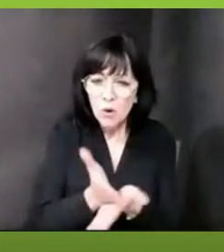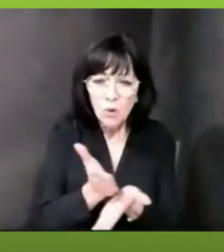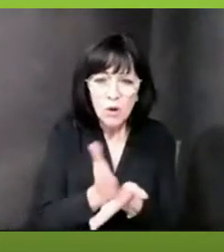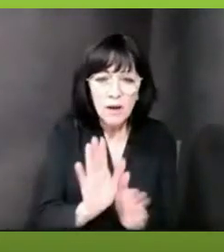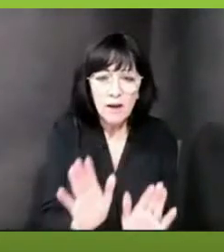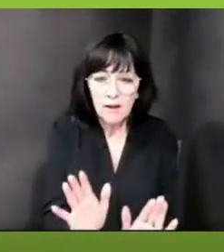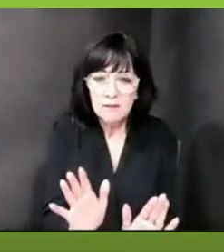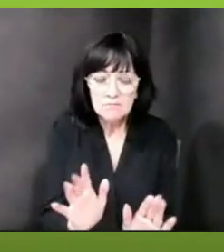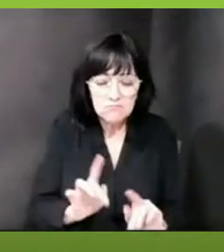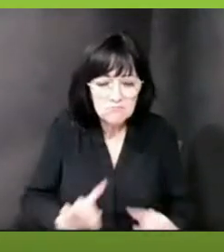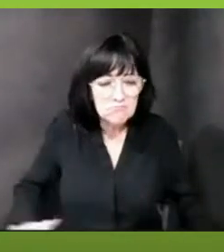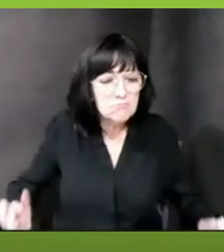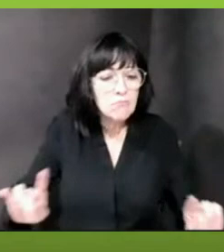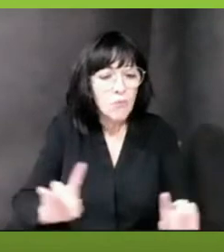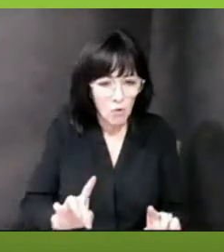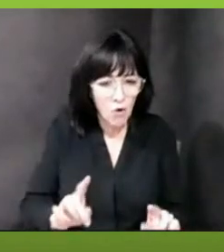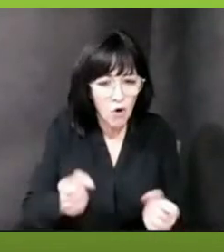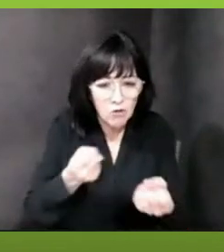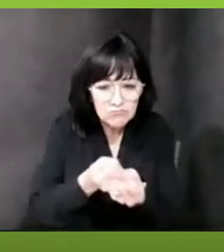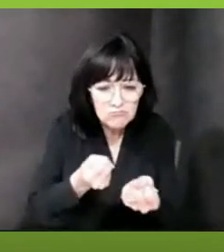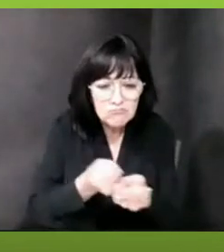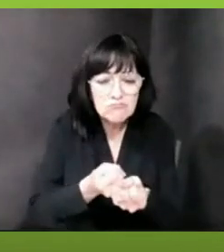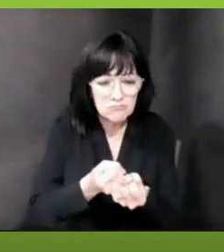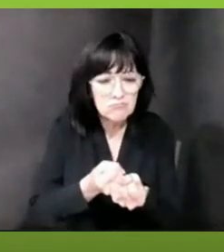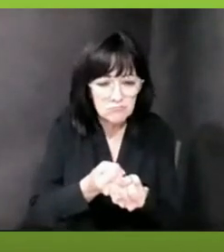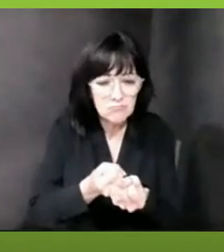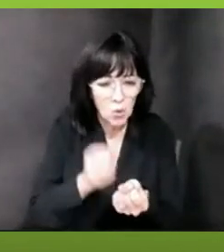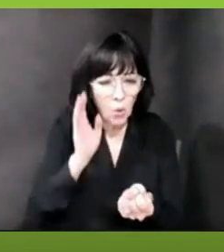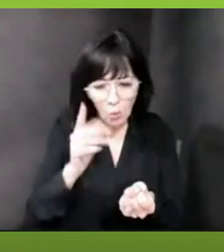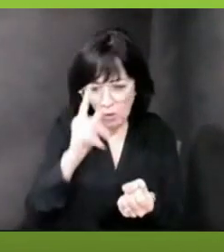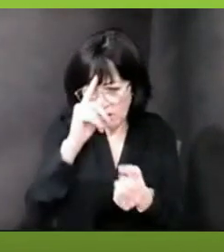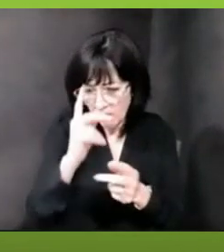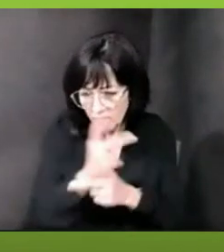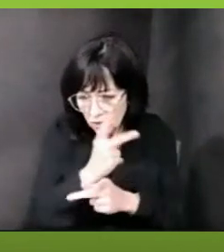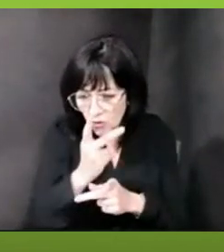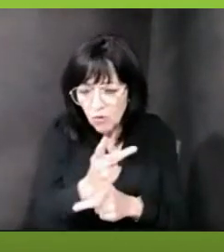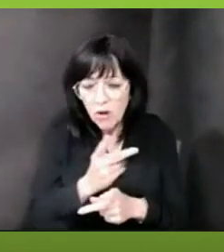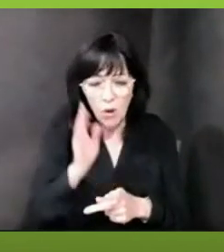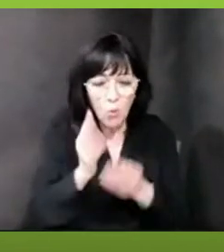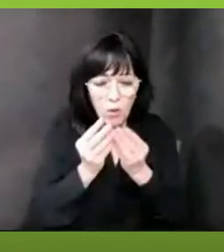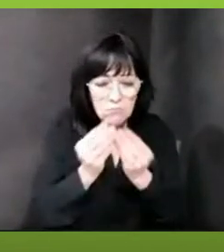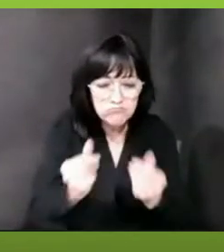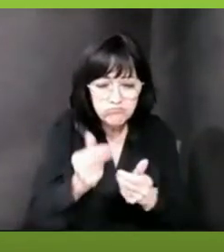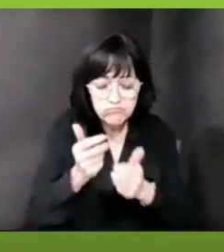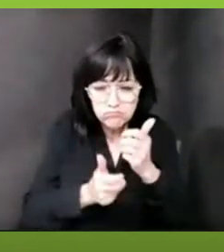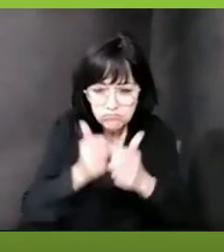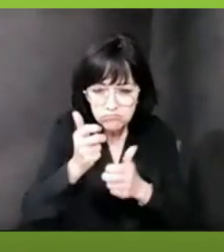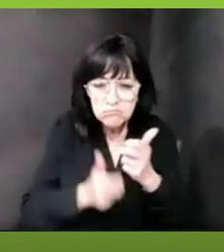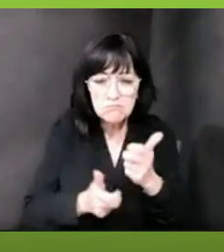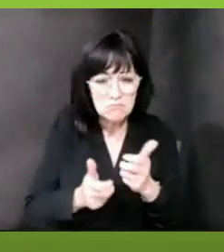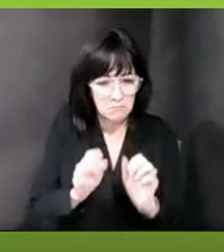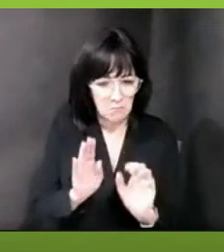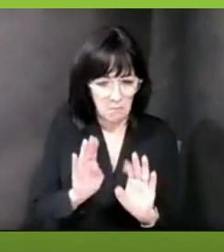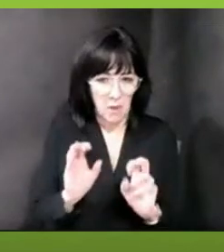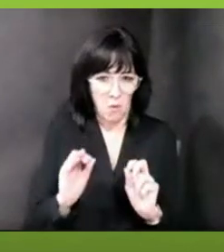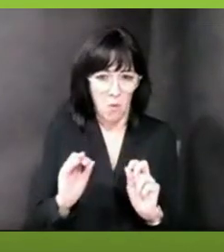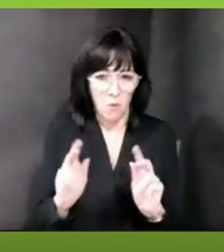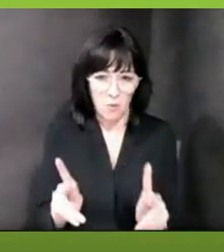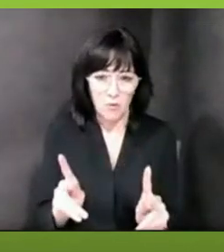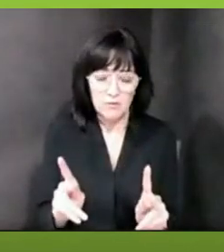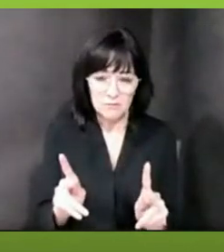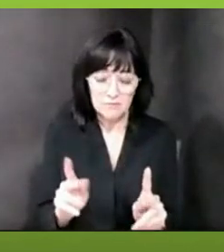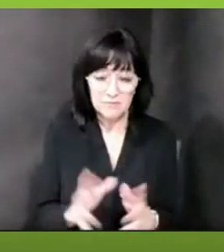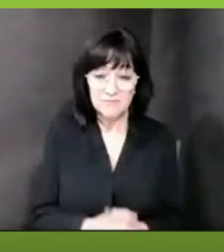as we go, and it's all going to be okay. We're going to figure it out. And then for caregivers, just making sure that they're first taking care